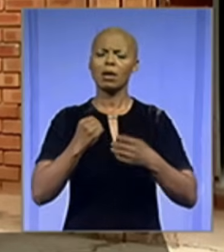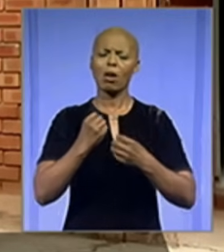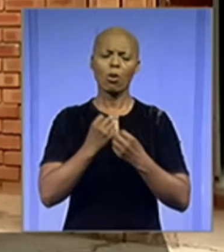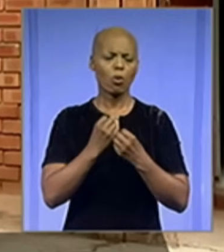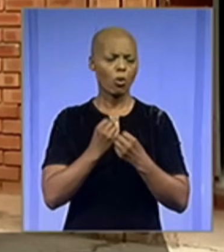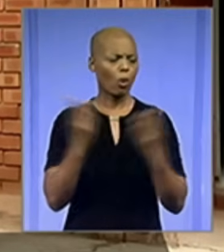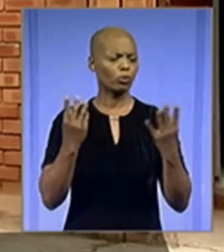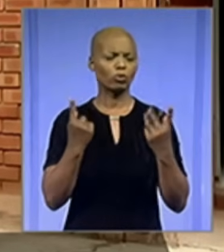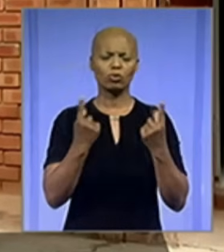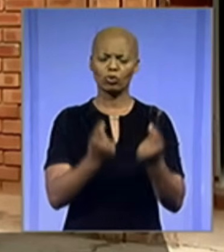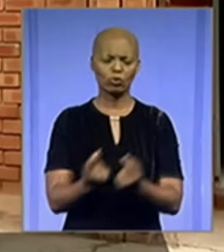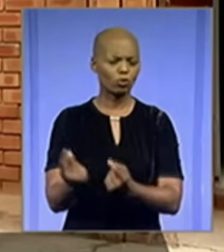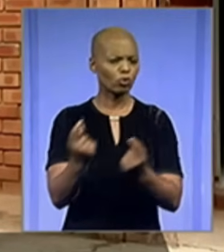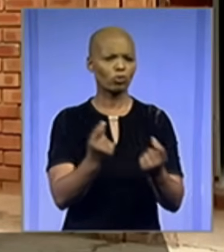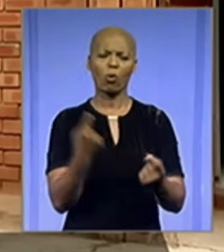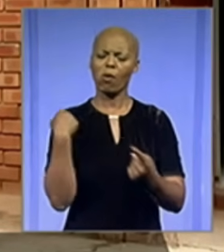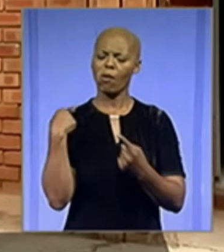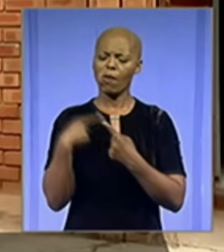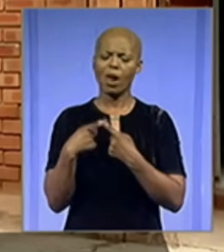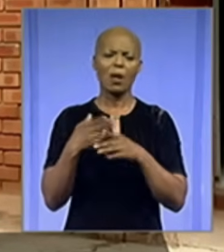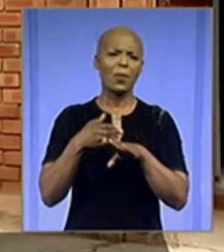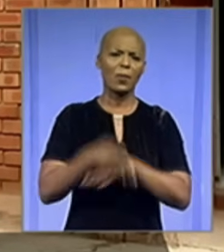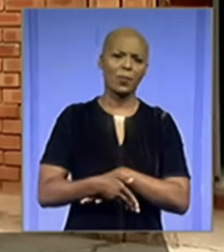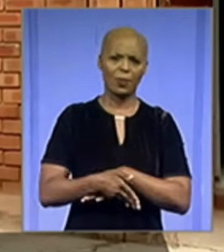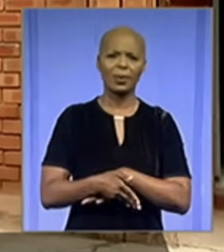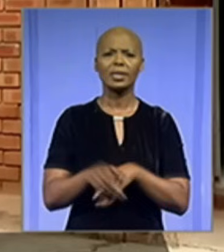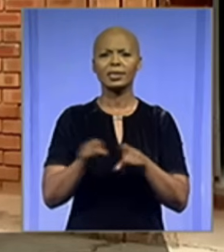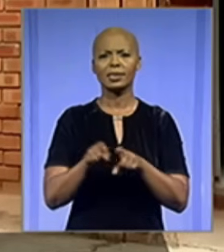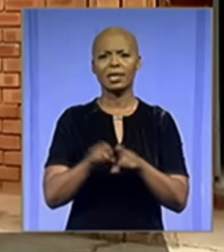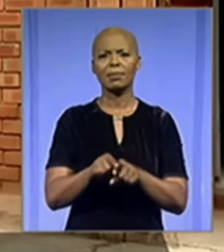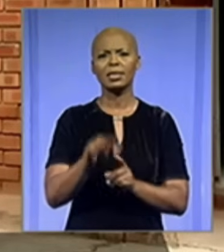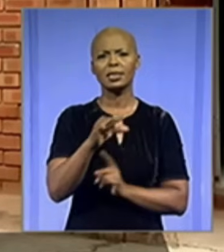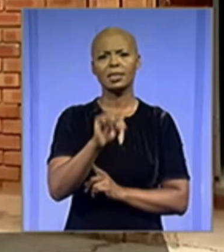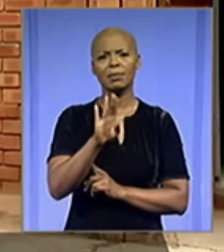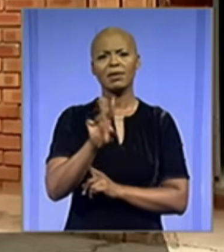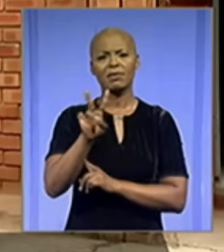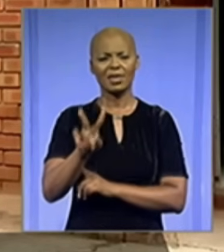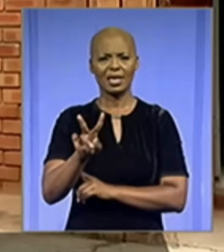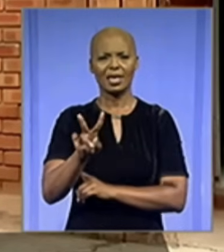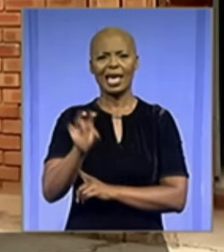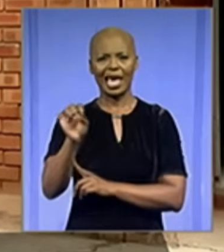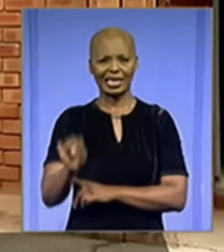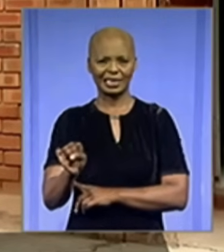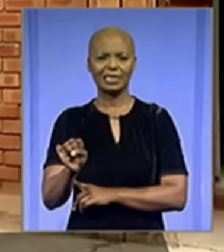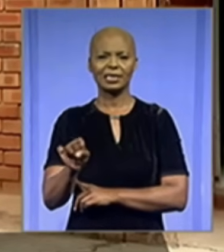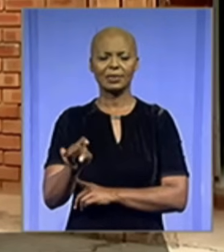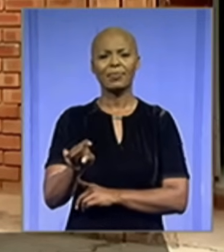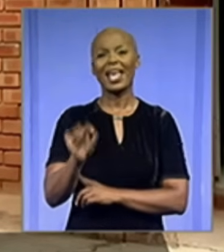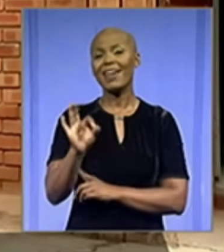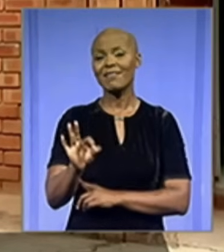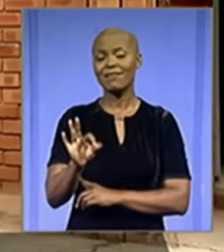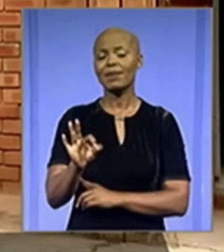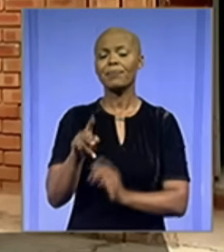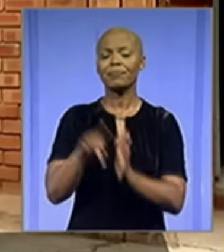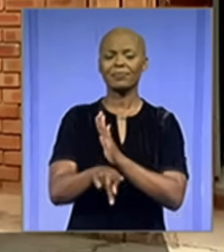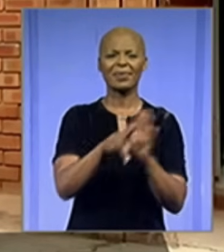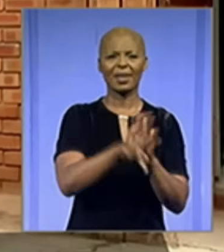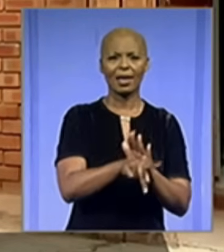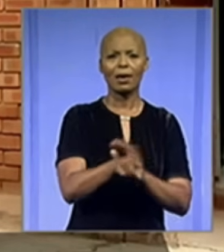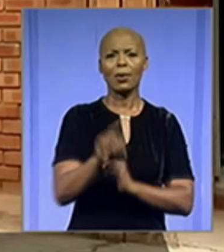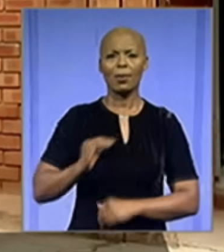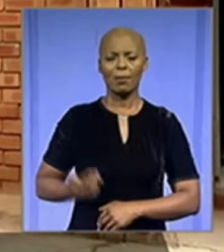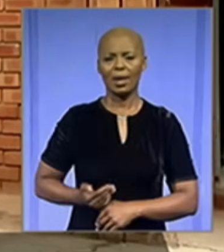sure that we deal with the scourge of GBVF. We have been into courts, we have made